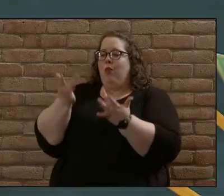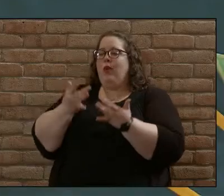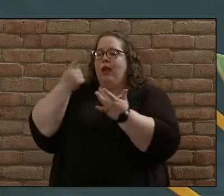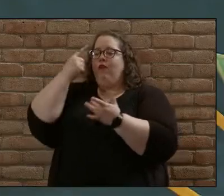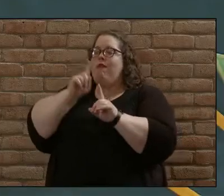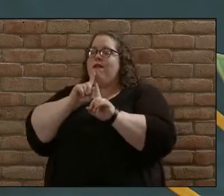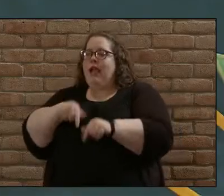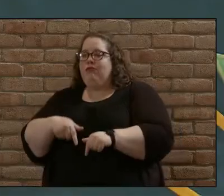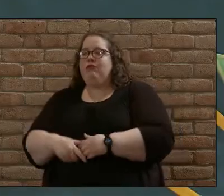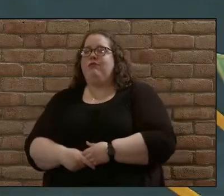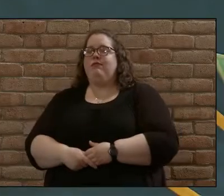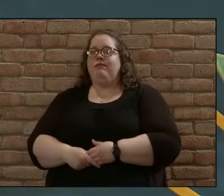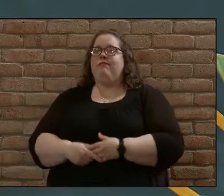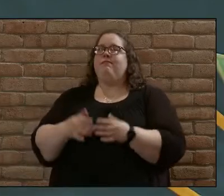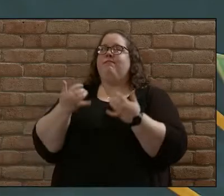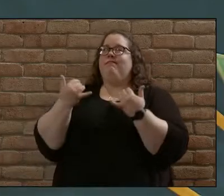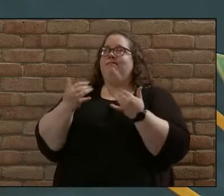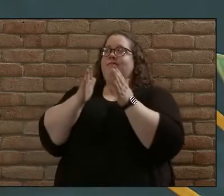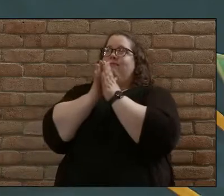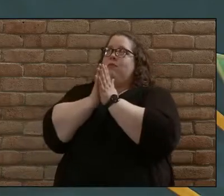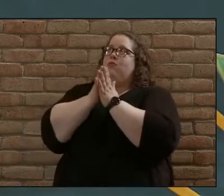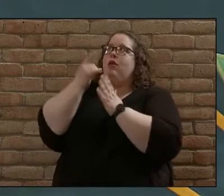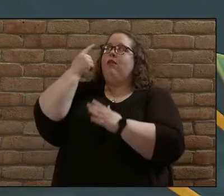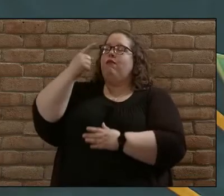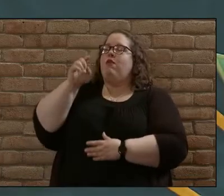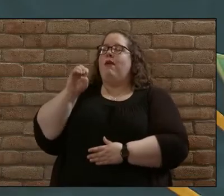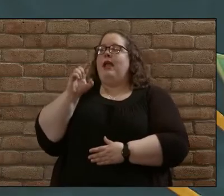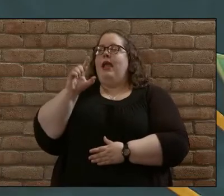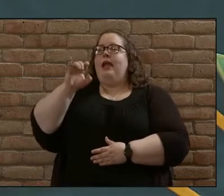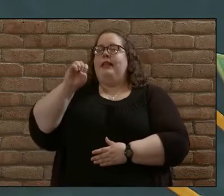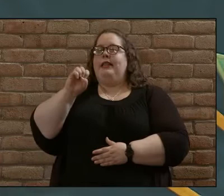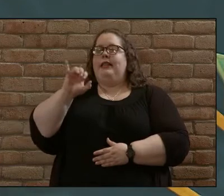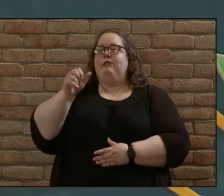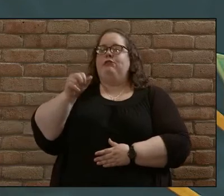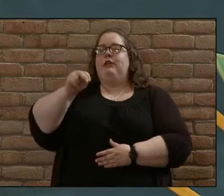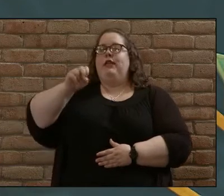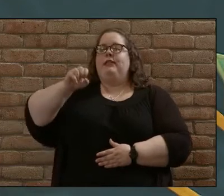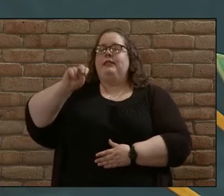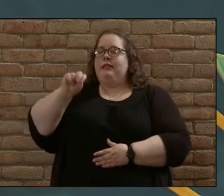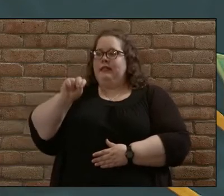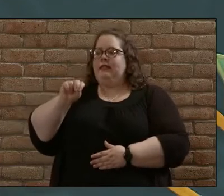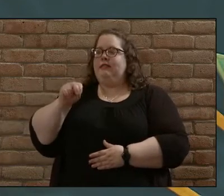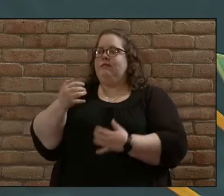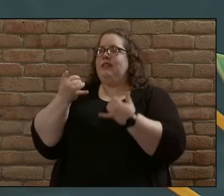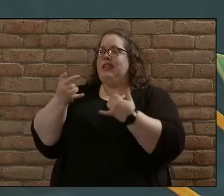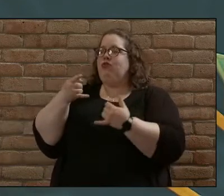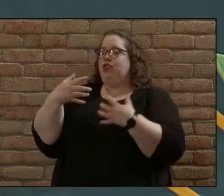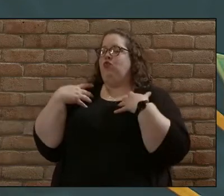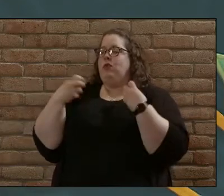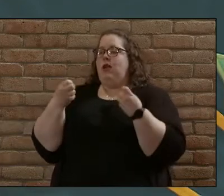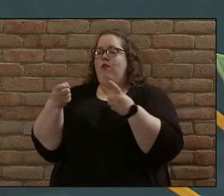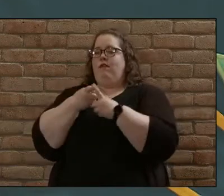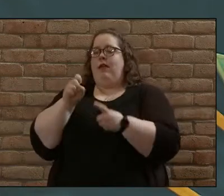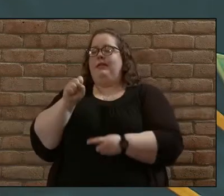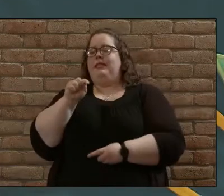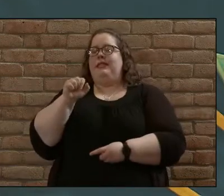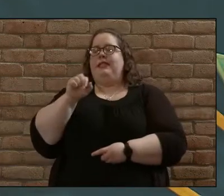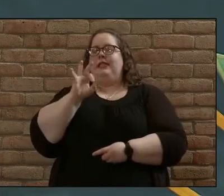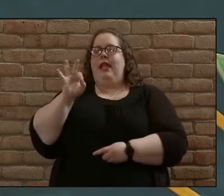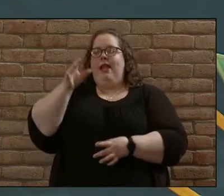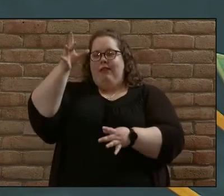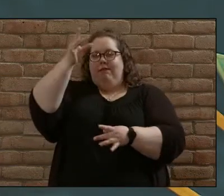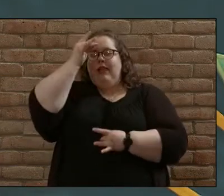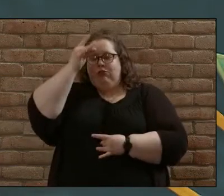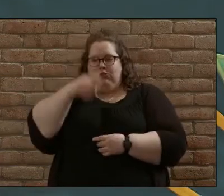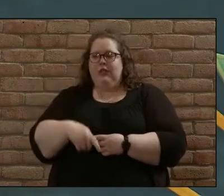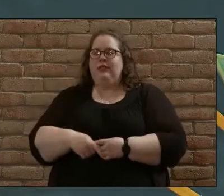day Ellie Jansen, as she is recovering following a staph infection. I pray, O Lord, that